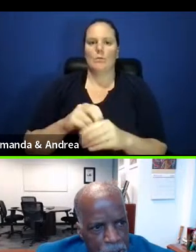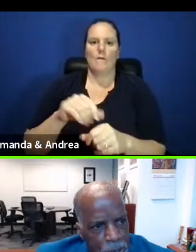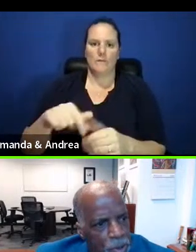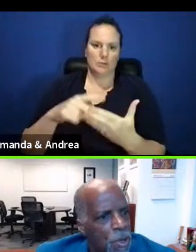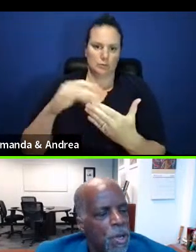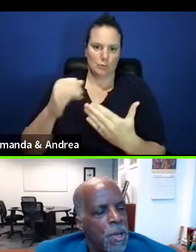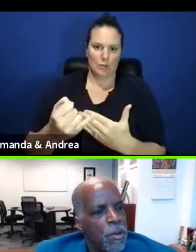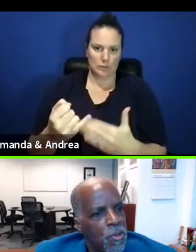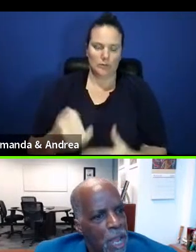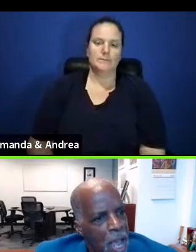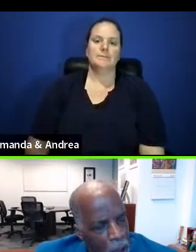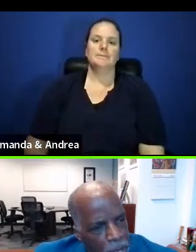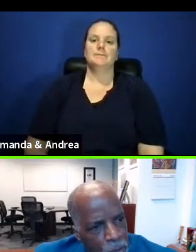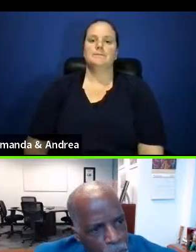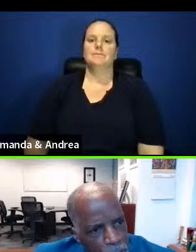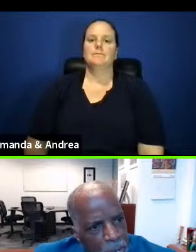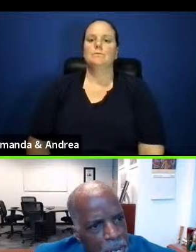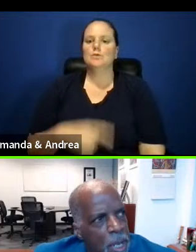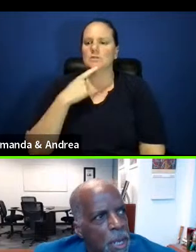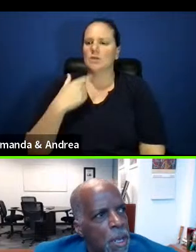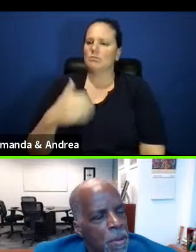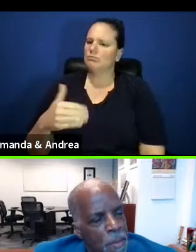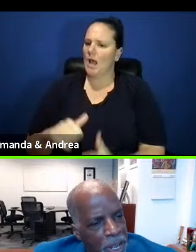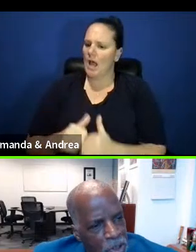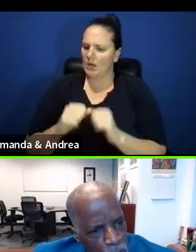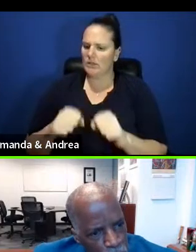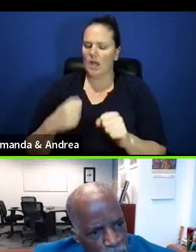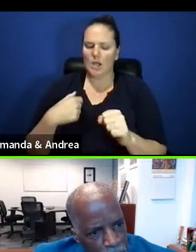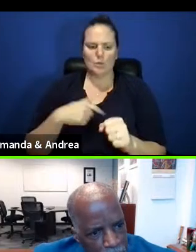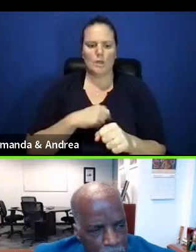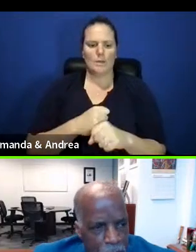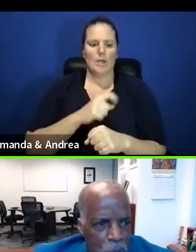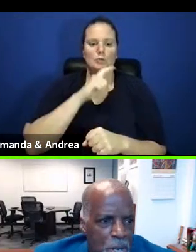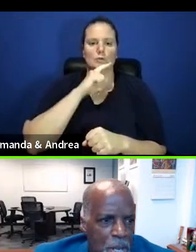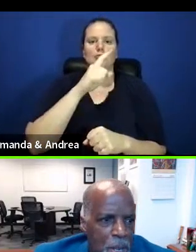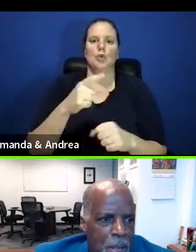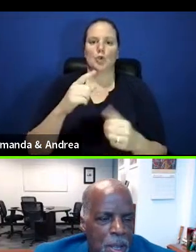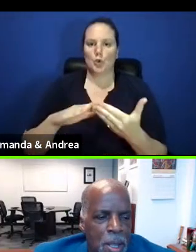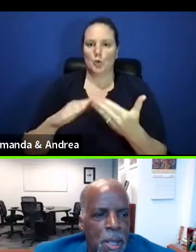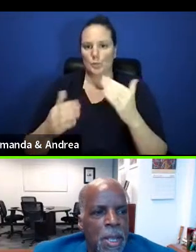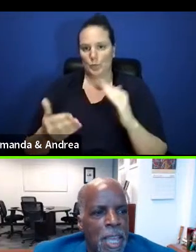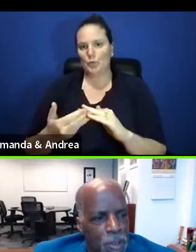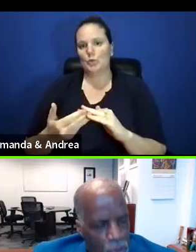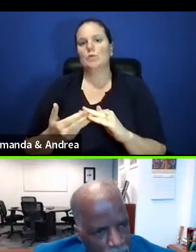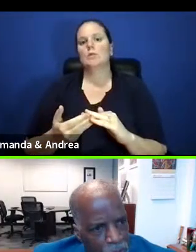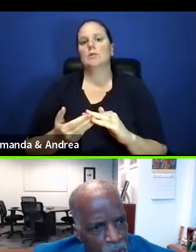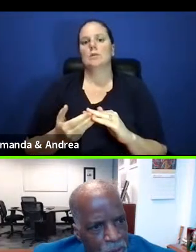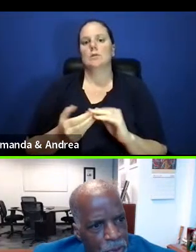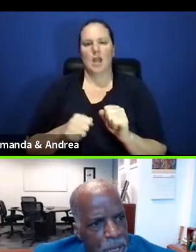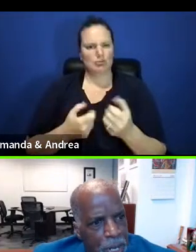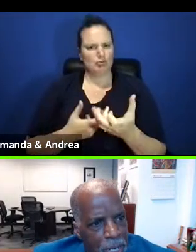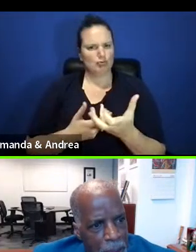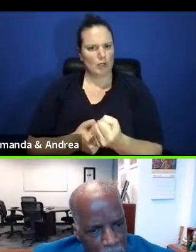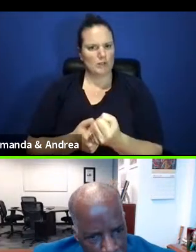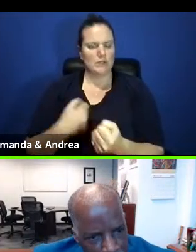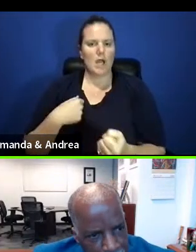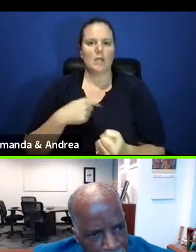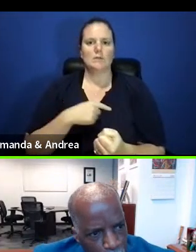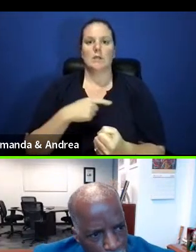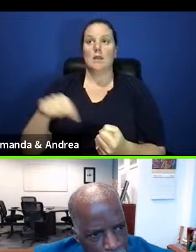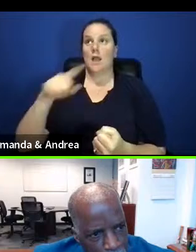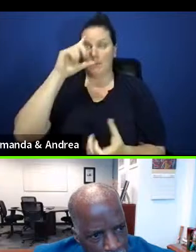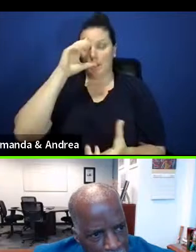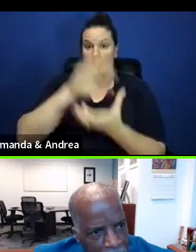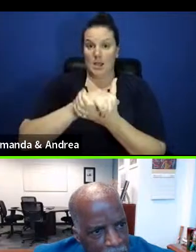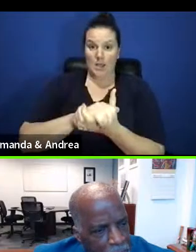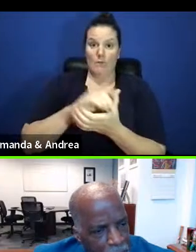project to say, how can we make sure that the community can trust us, that they believe in